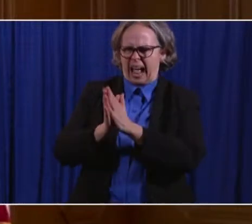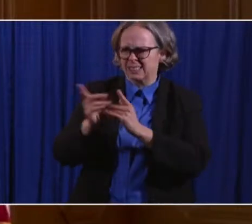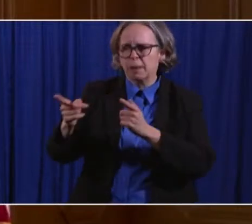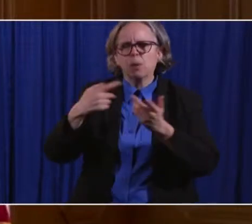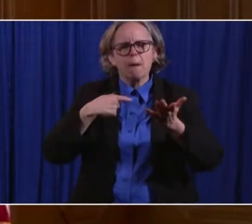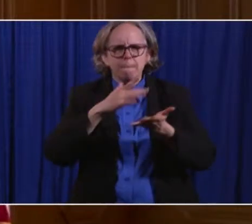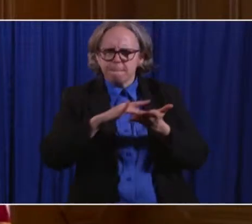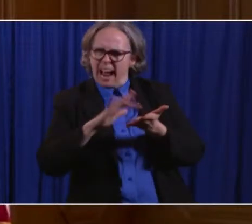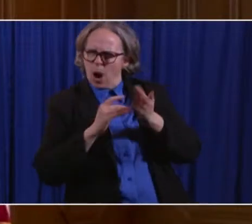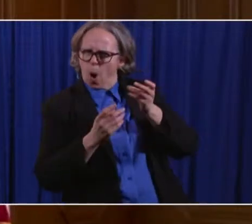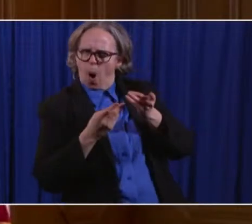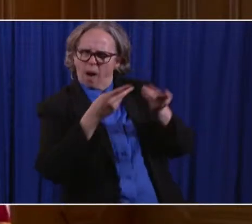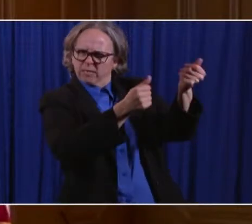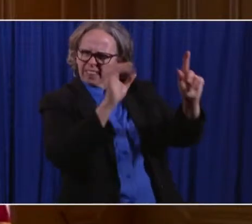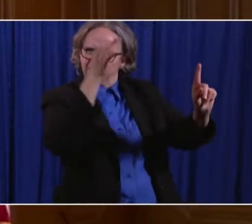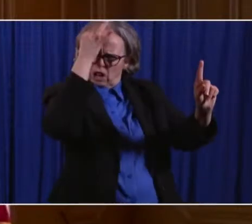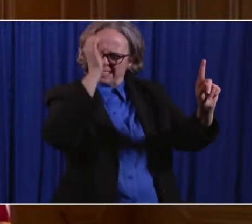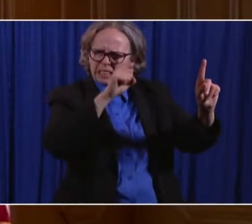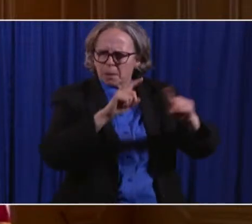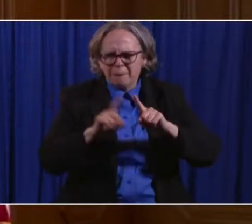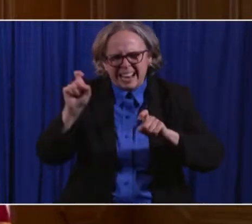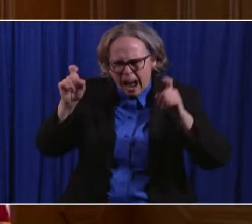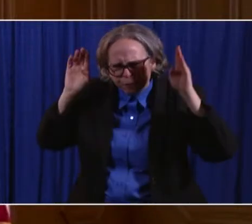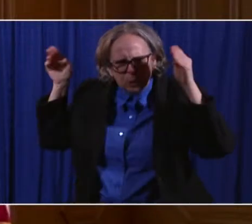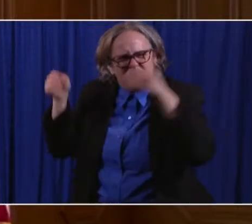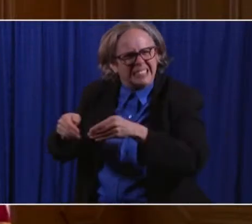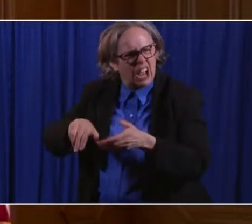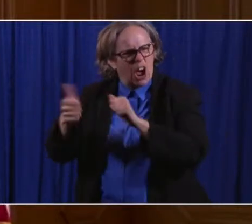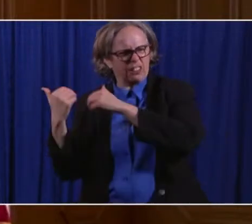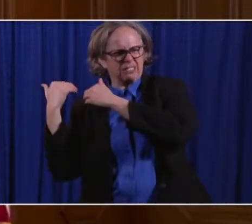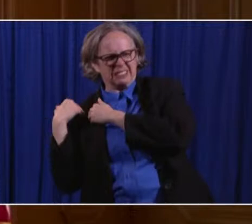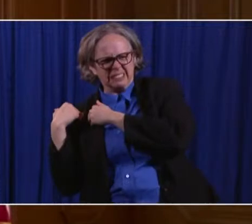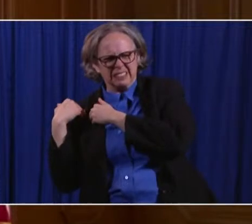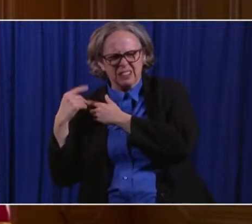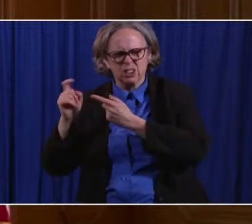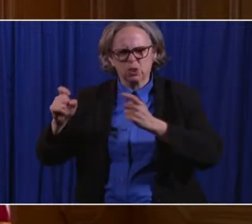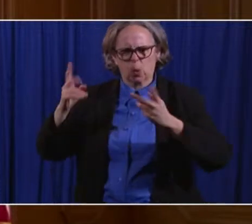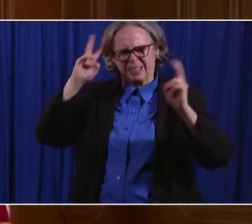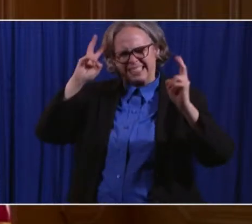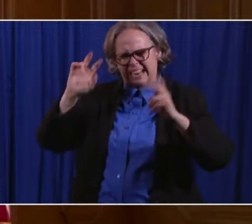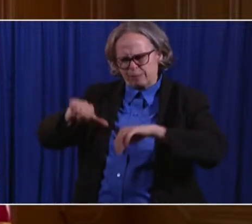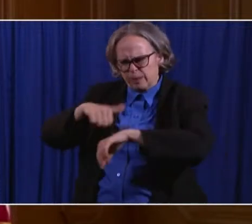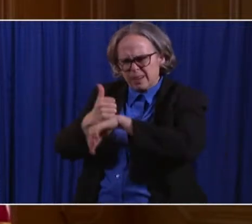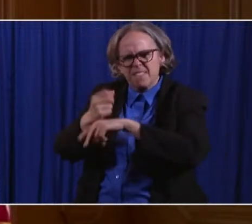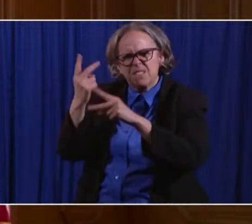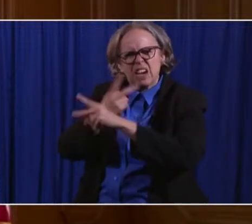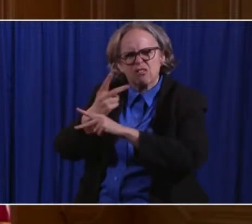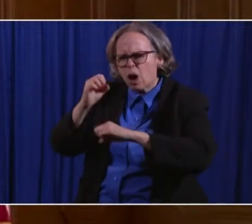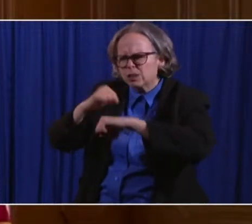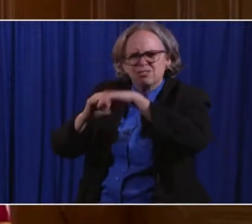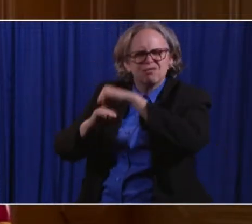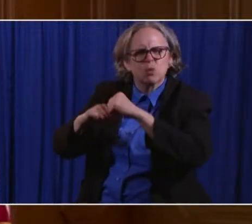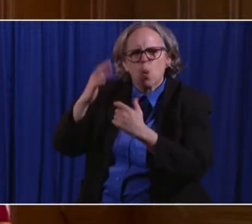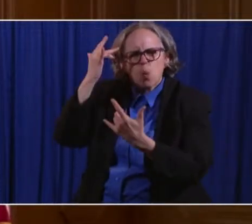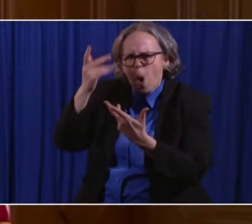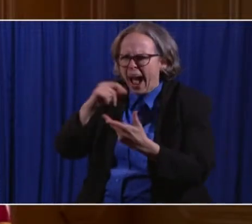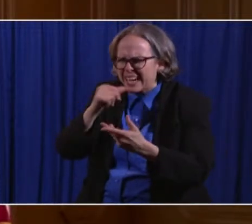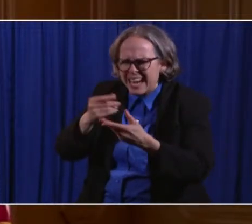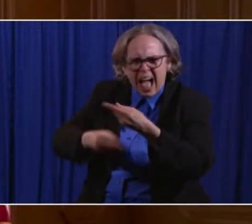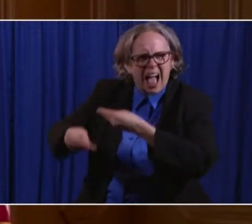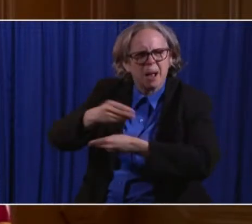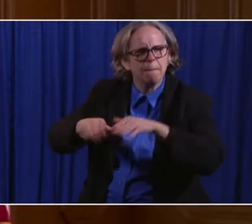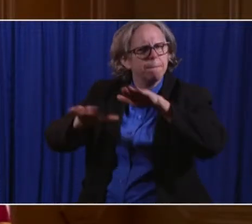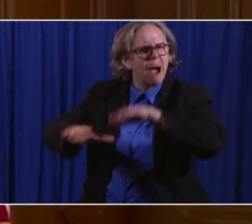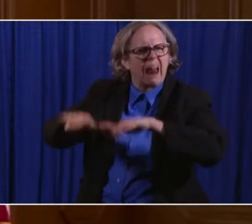is something that the legislature should tackle. And I think there's a willingness in the legislature to take this